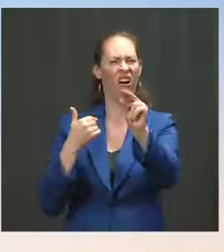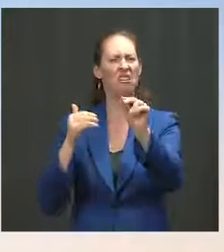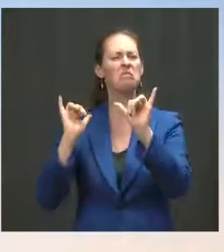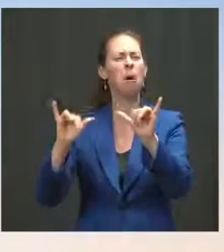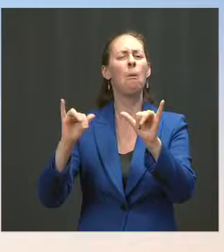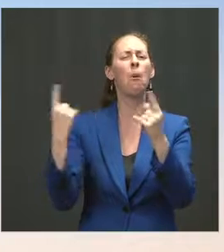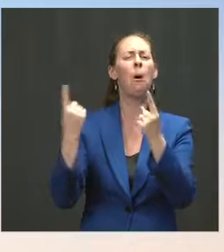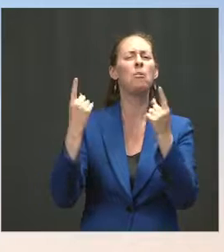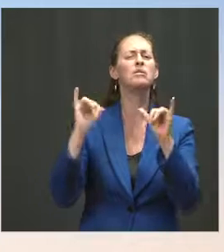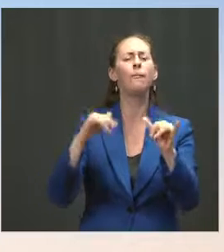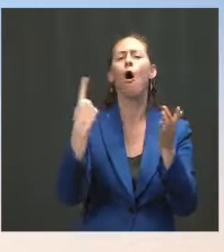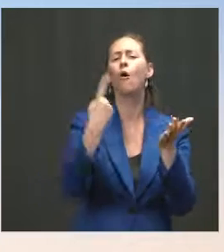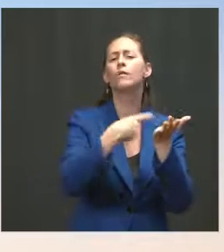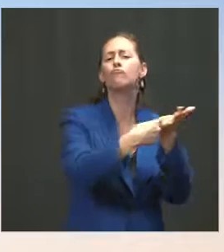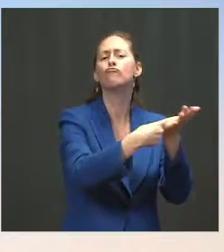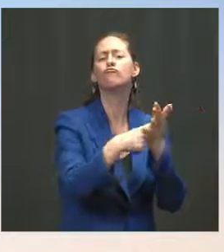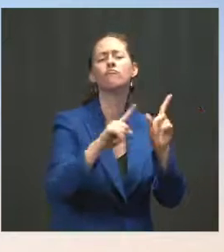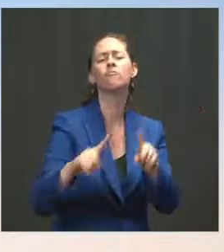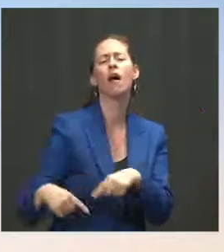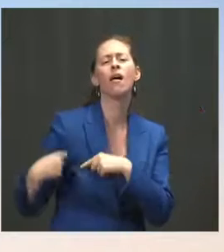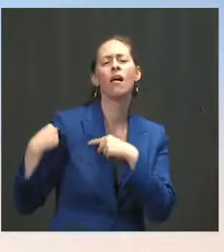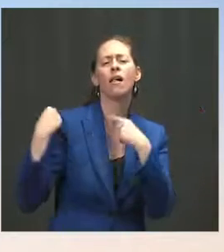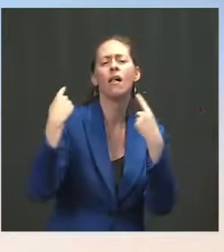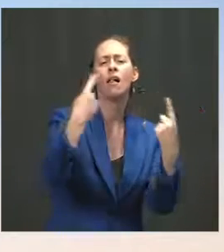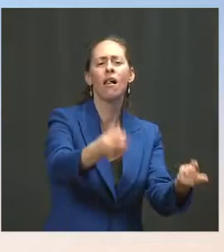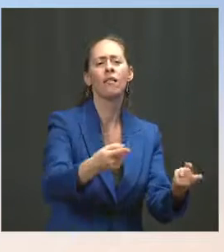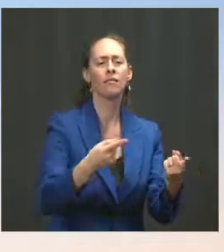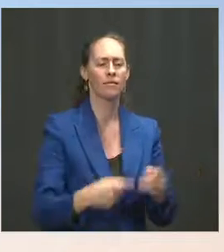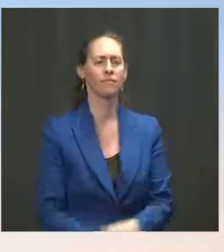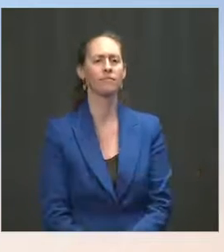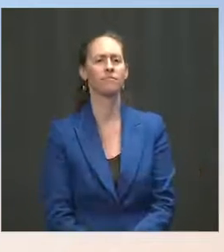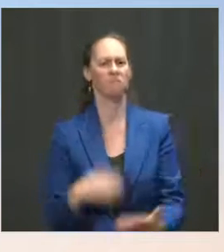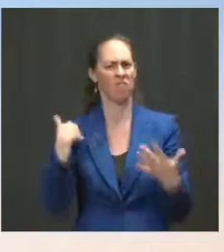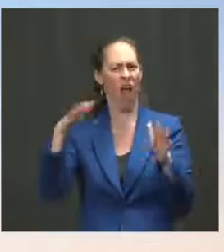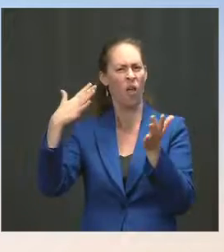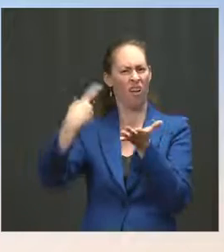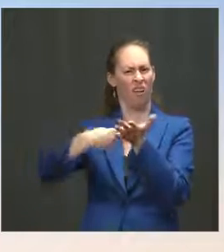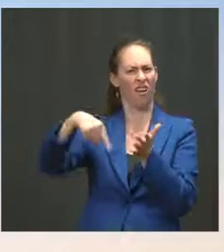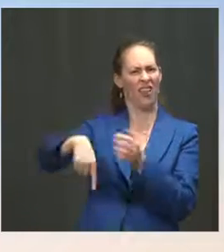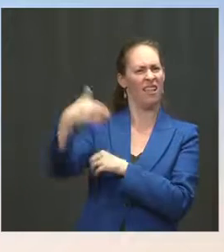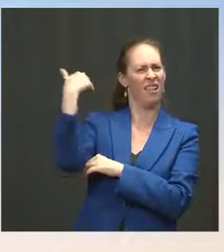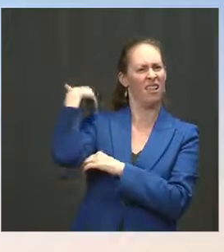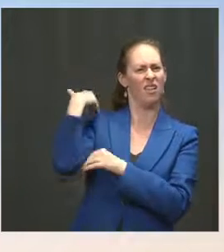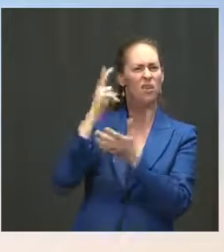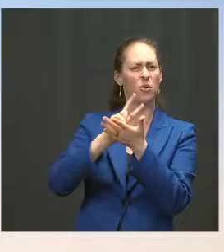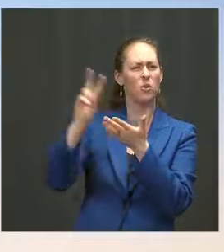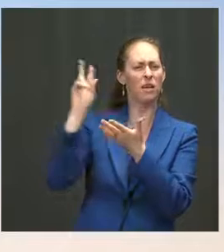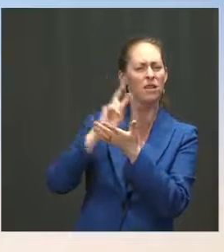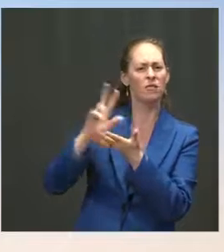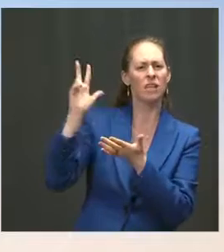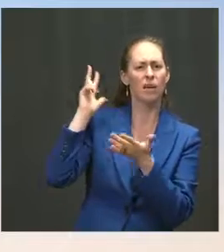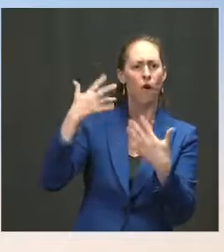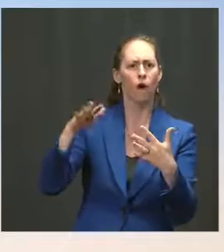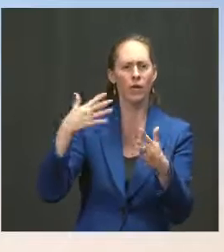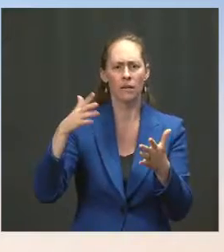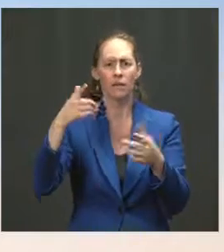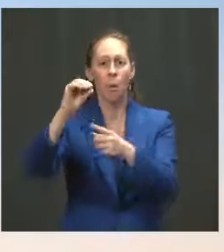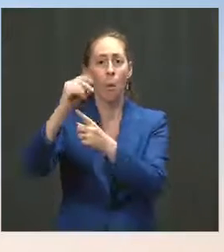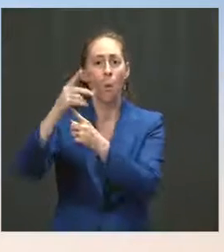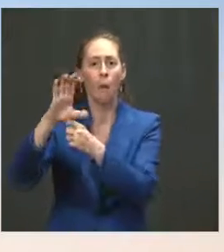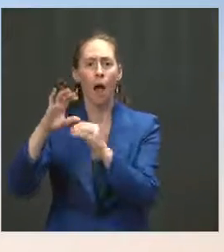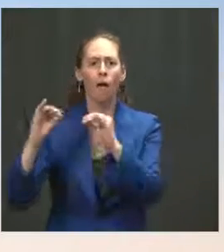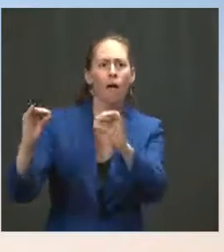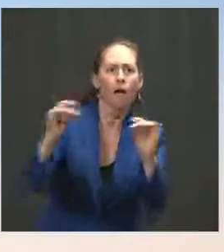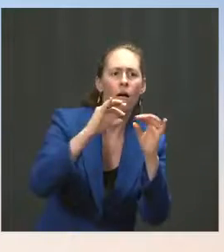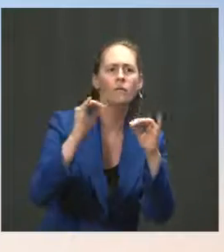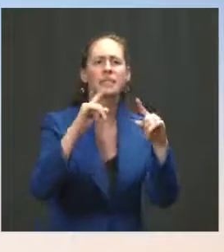we talked about this just a couple of weeks ago when we were especially concerned, or when there were OPEC discussions with OPEC member countries happening,